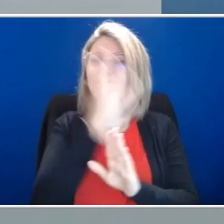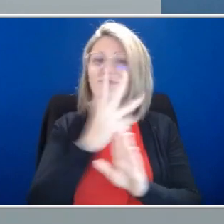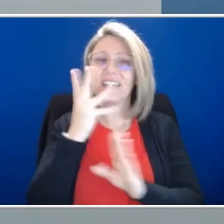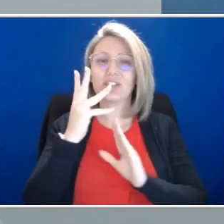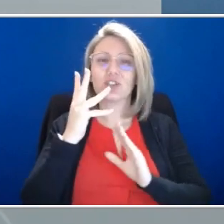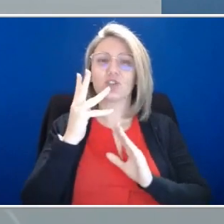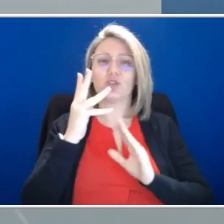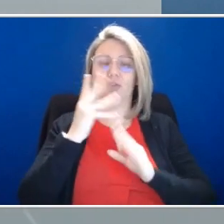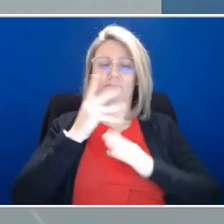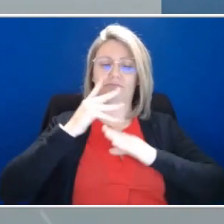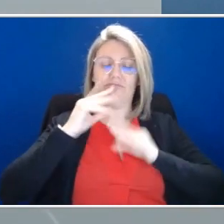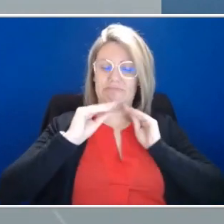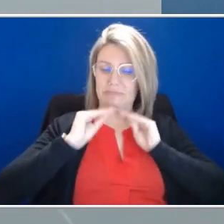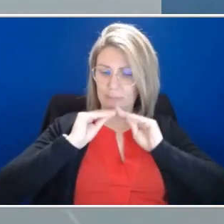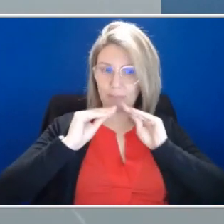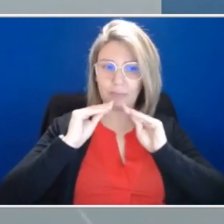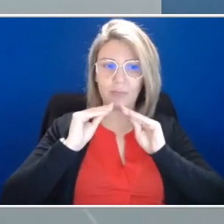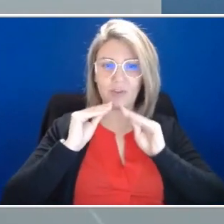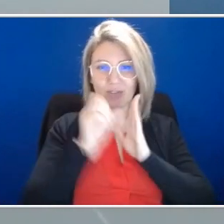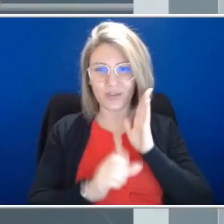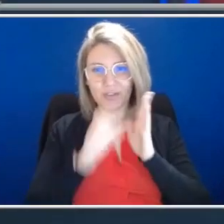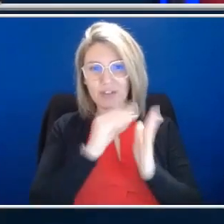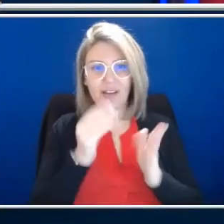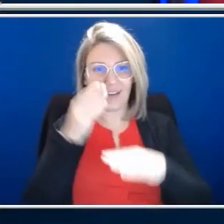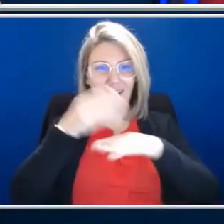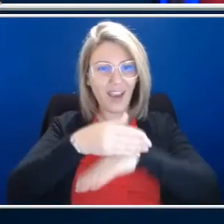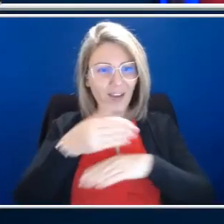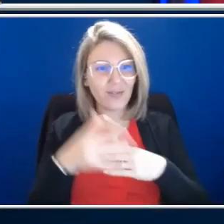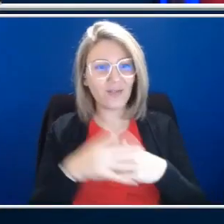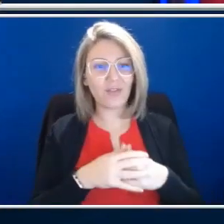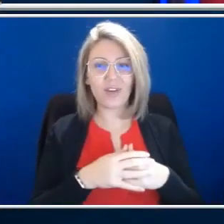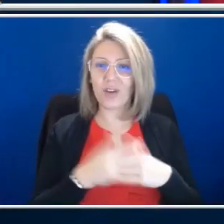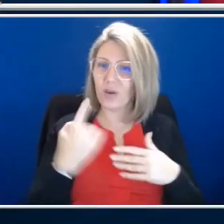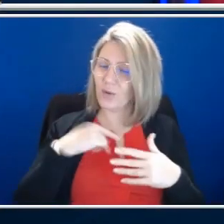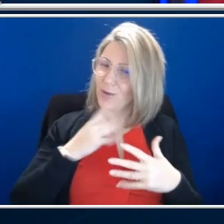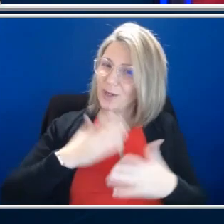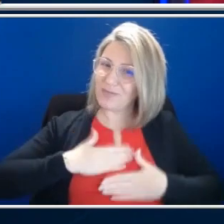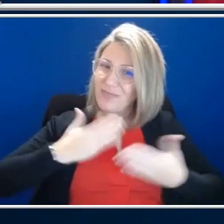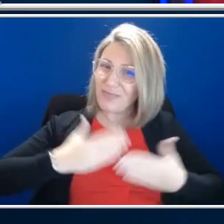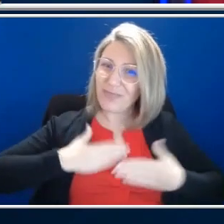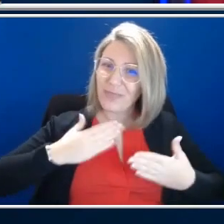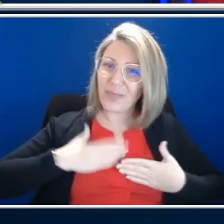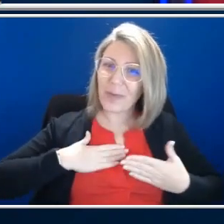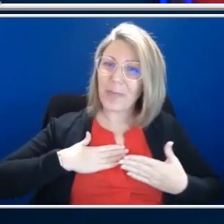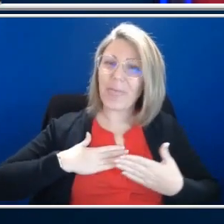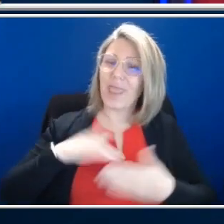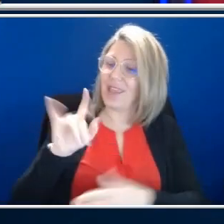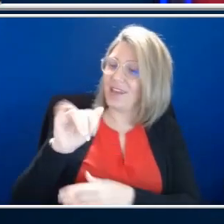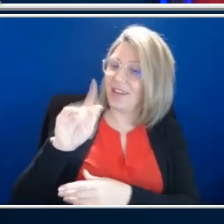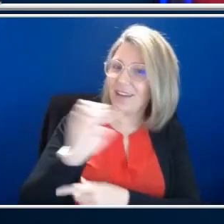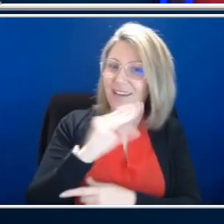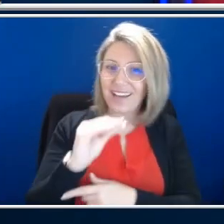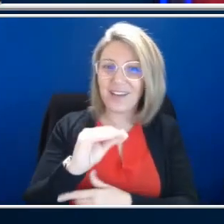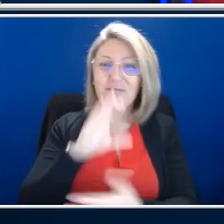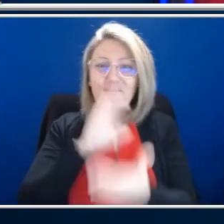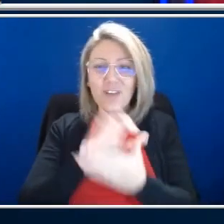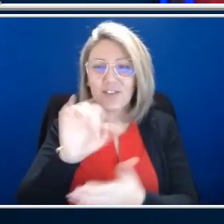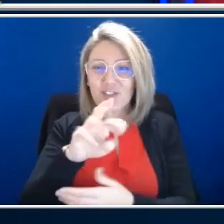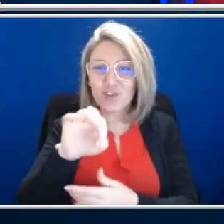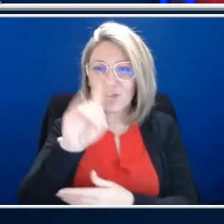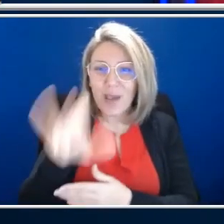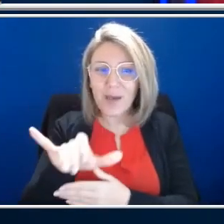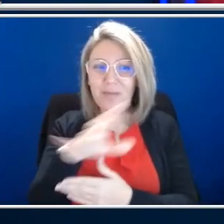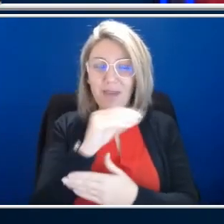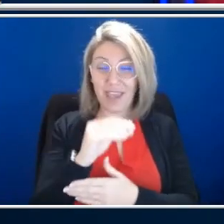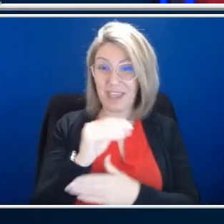and after. And we are so thrilled to have Kyle, his wife Shelby, joining us right now. And we understand you're also celebrating another huge